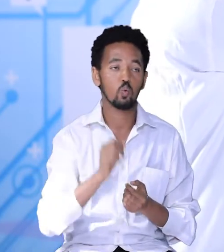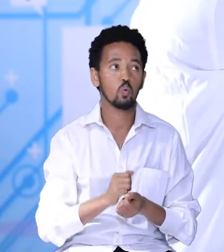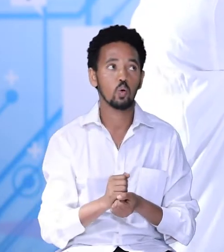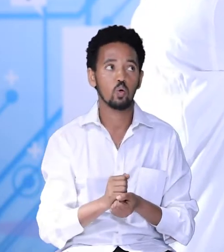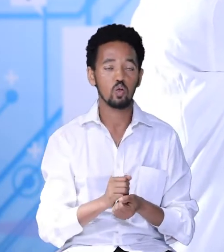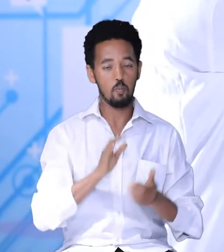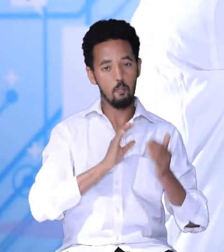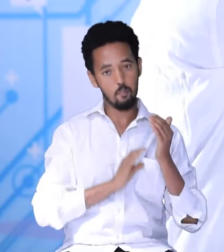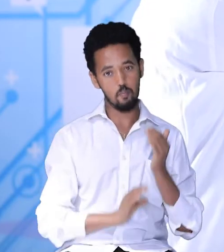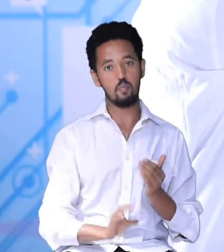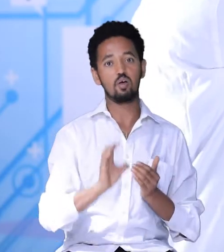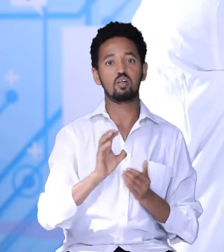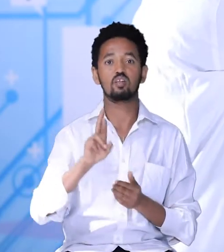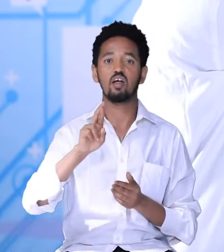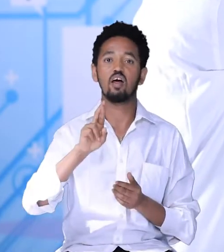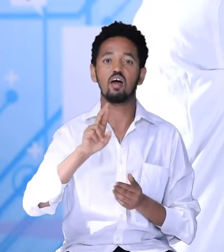birth rate